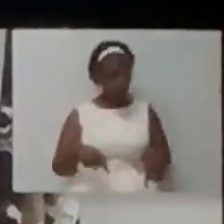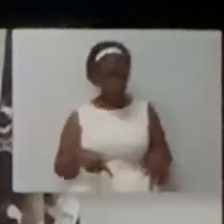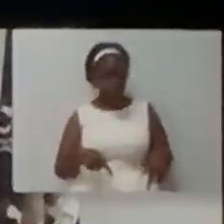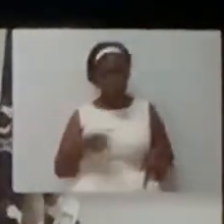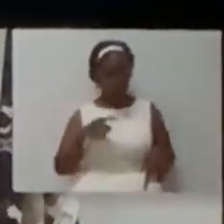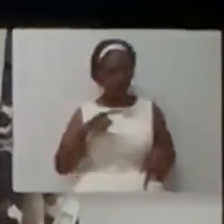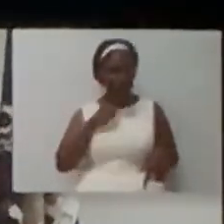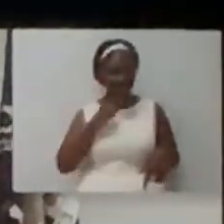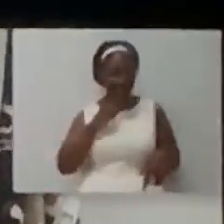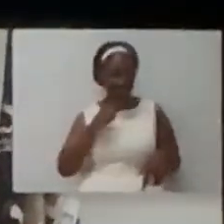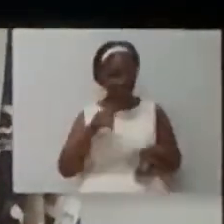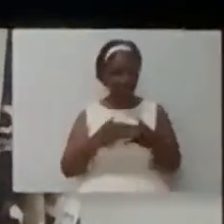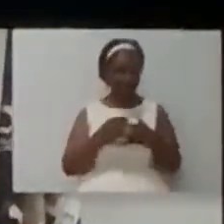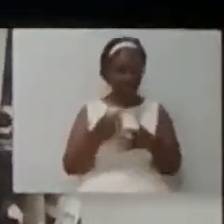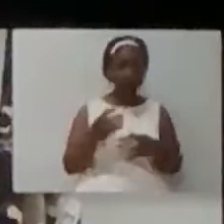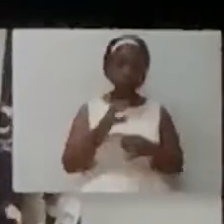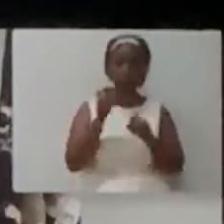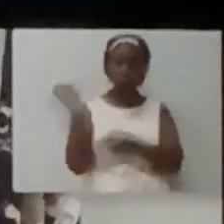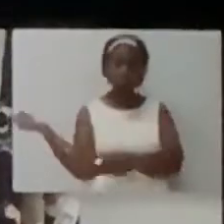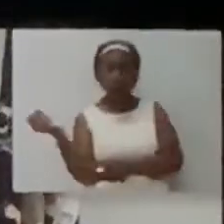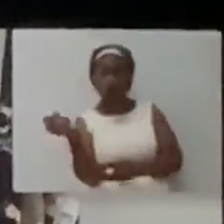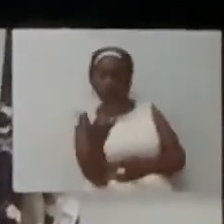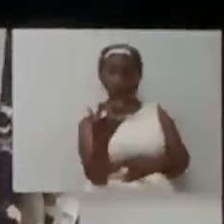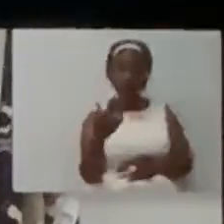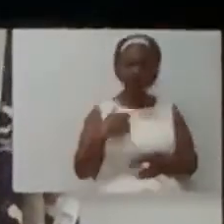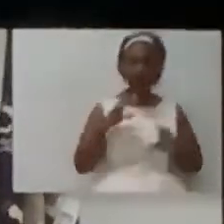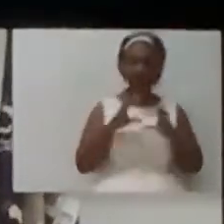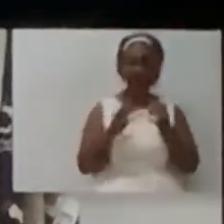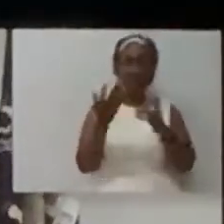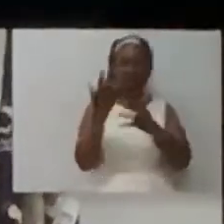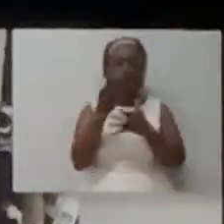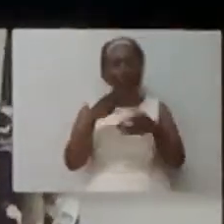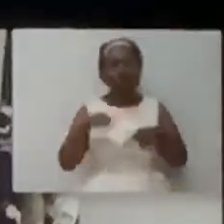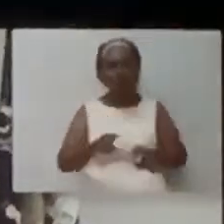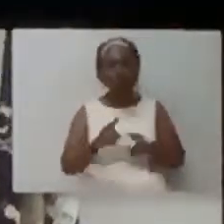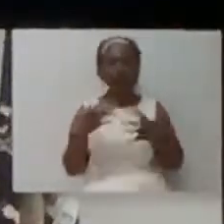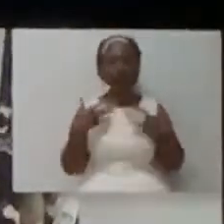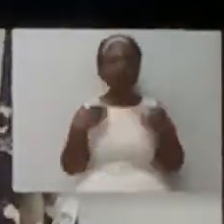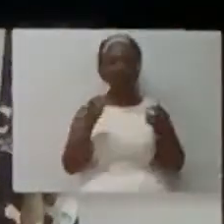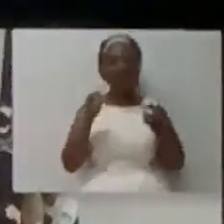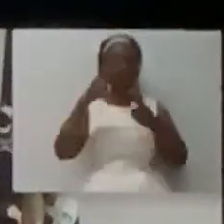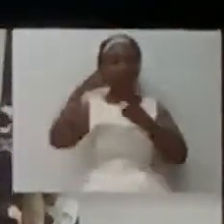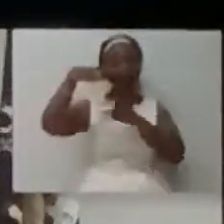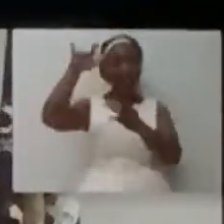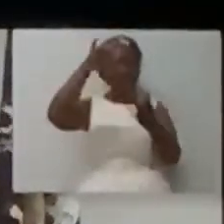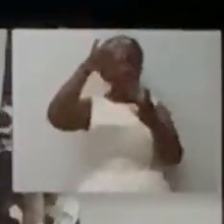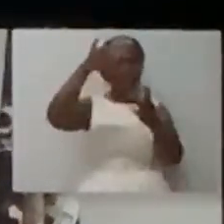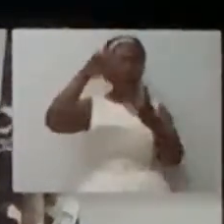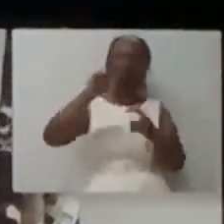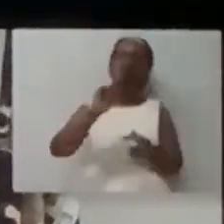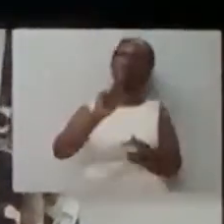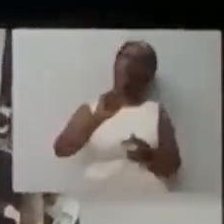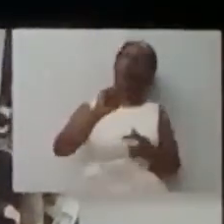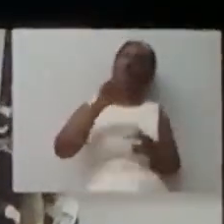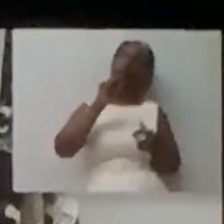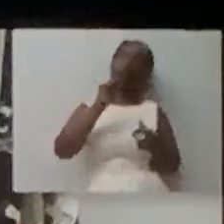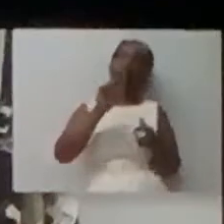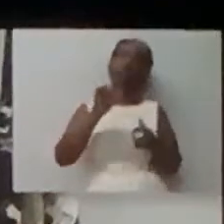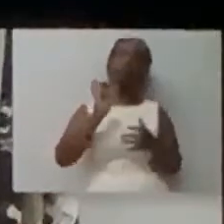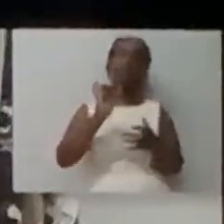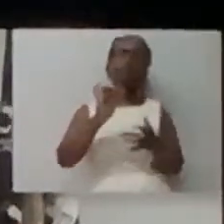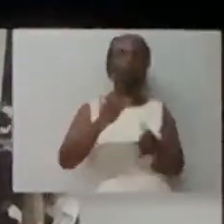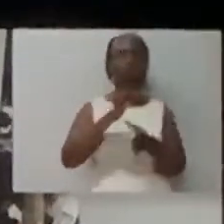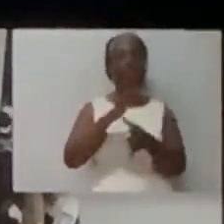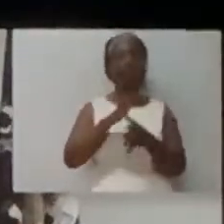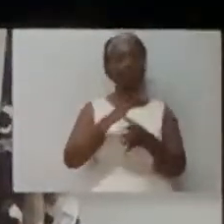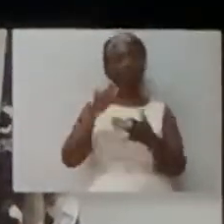first warm day, no frisbee in my class during health fair. No senior trip. Well, actually, that one kind of saves me